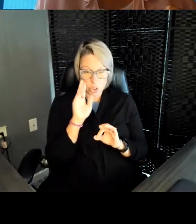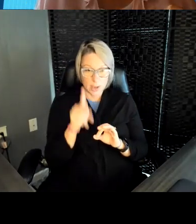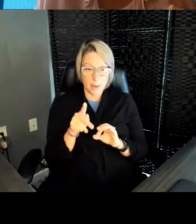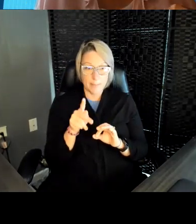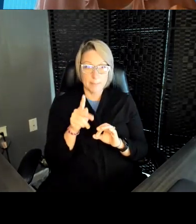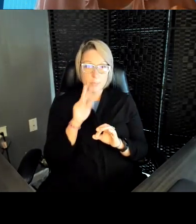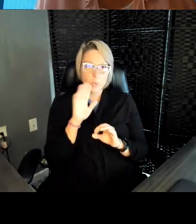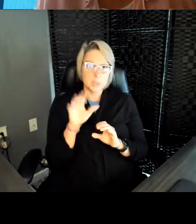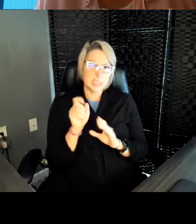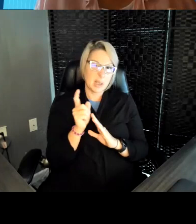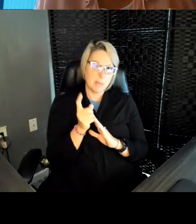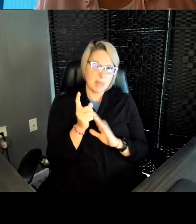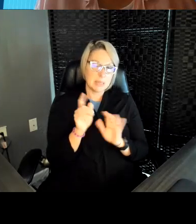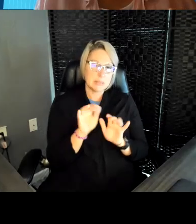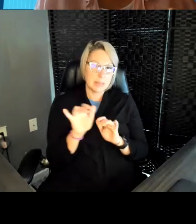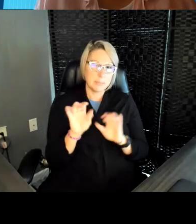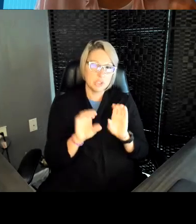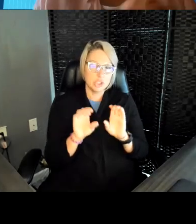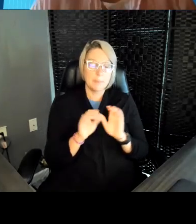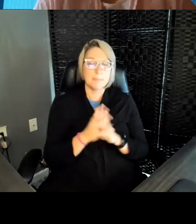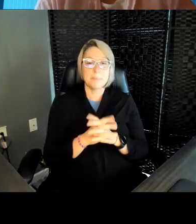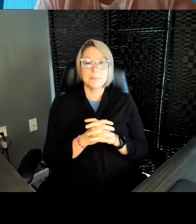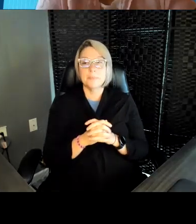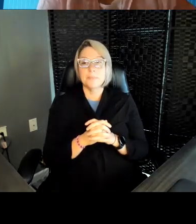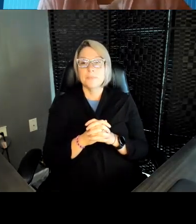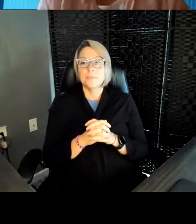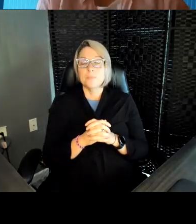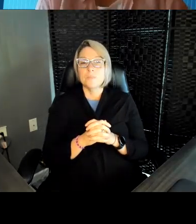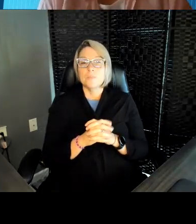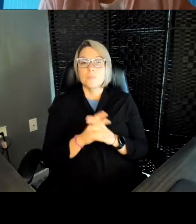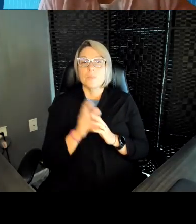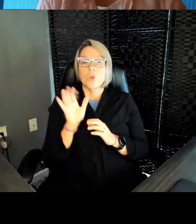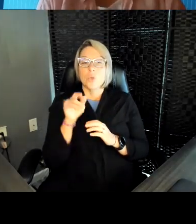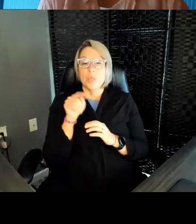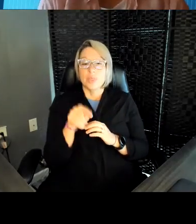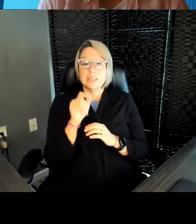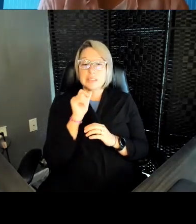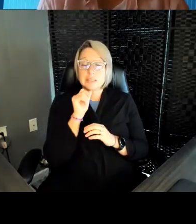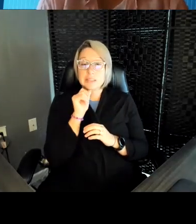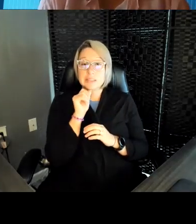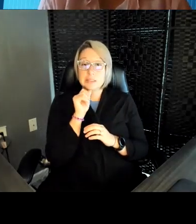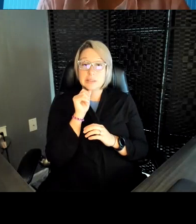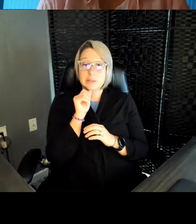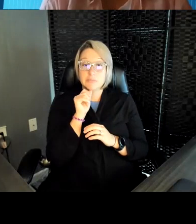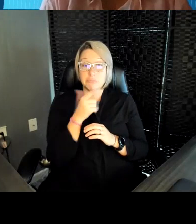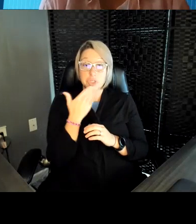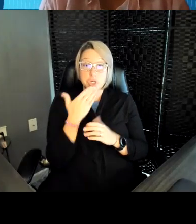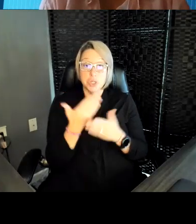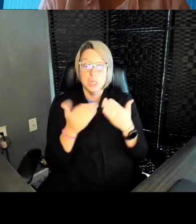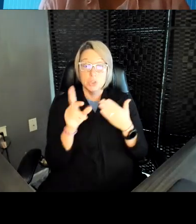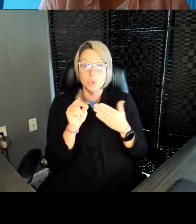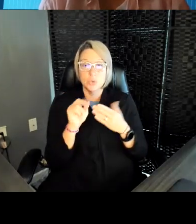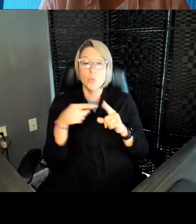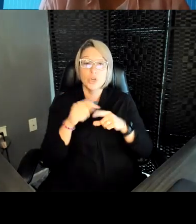them a minute to type it into the We'll chat. give you another minute. So this is actually not a bad thing to do. So when you're trained